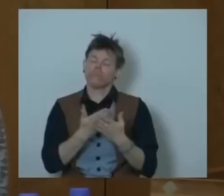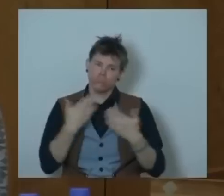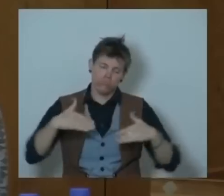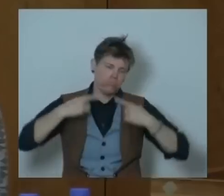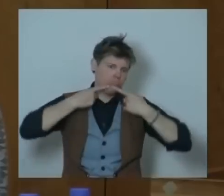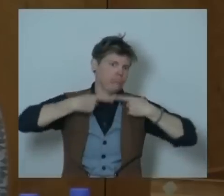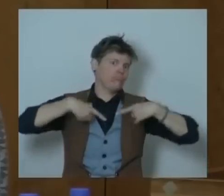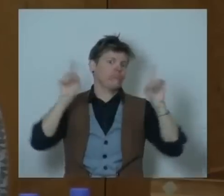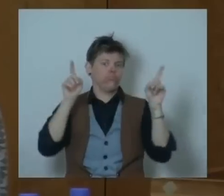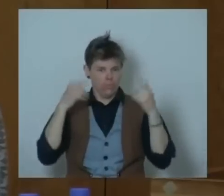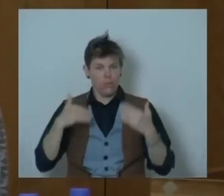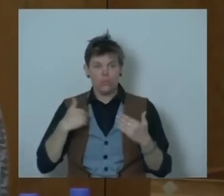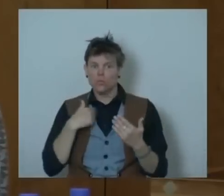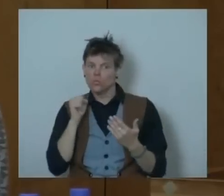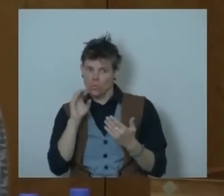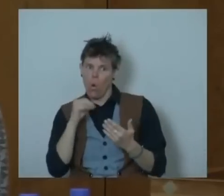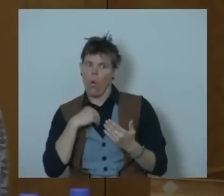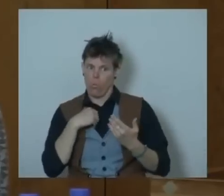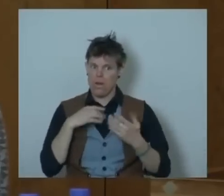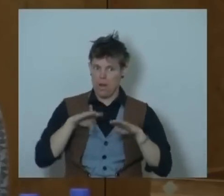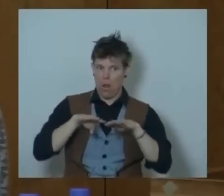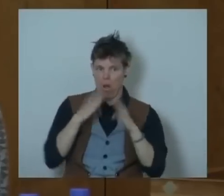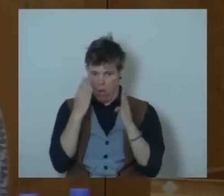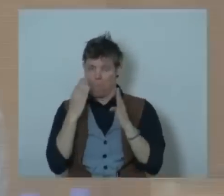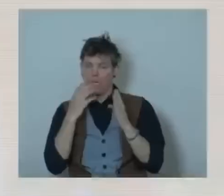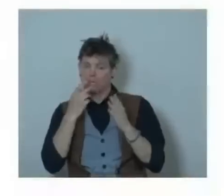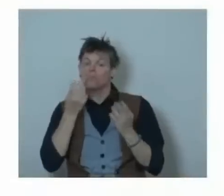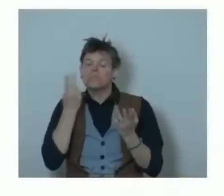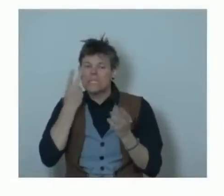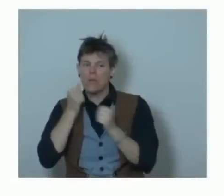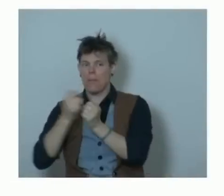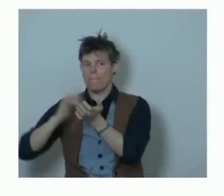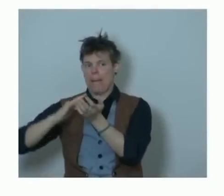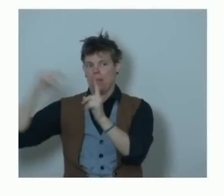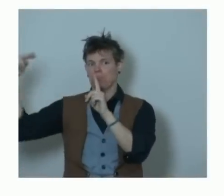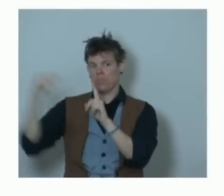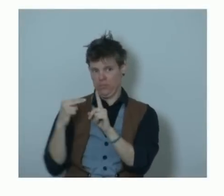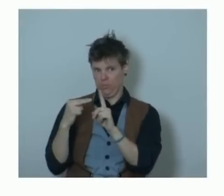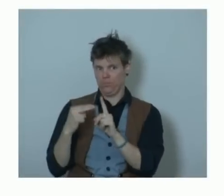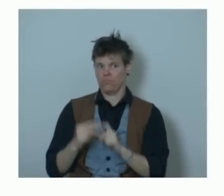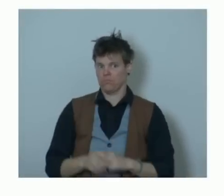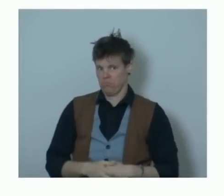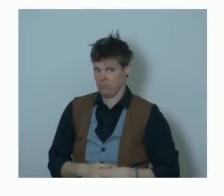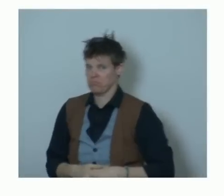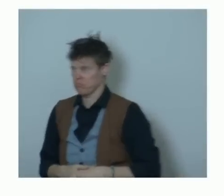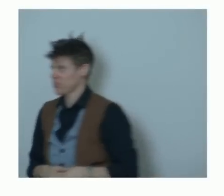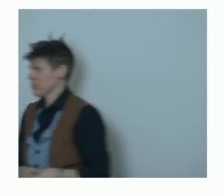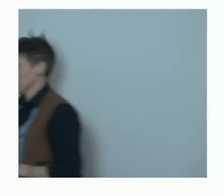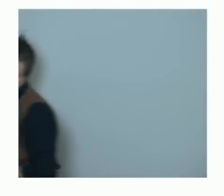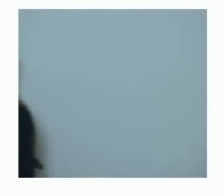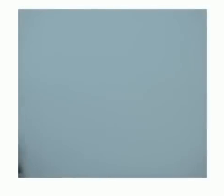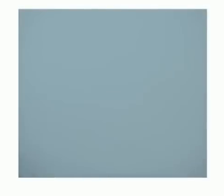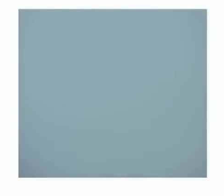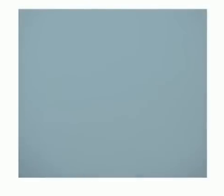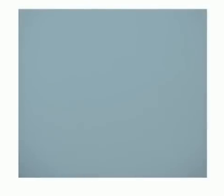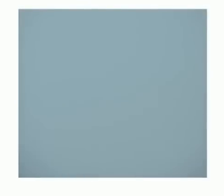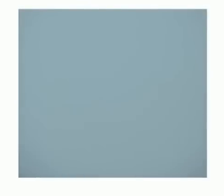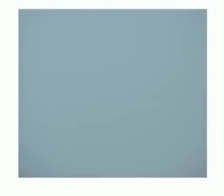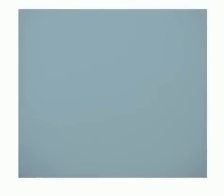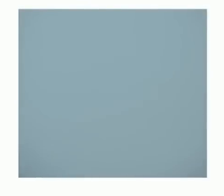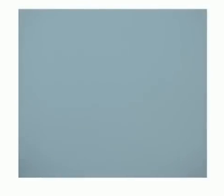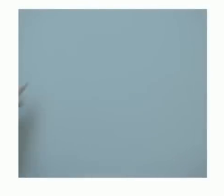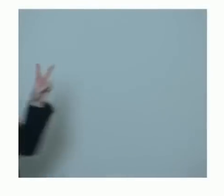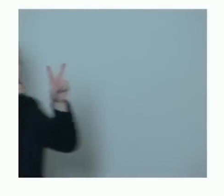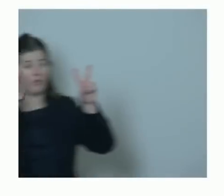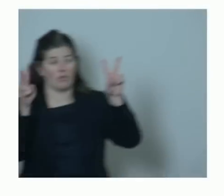economy. I'm going to just throw out a quote from Winston Churchill. Those who fail to learn from history are condemned to